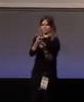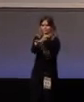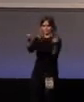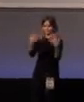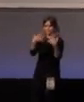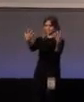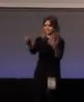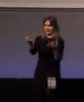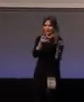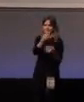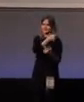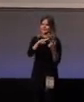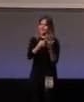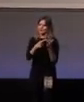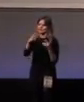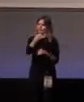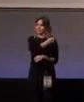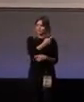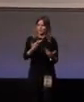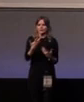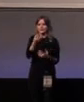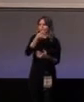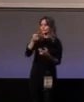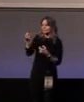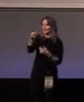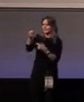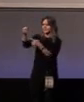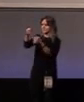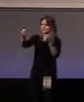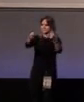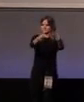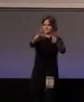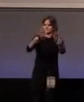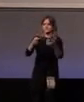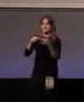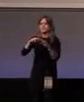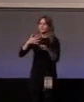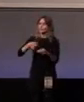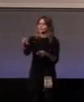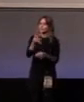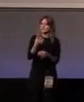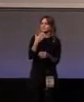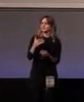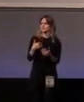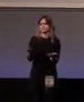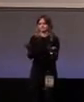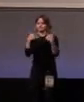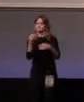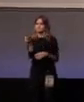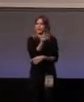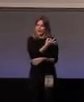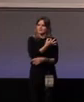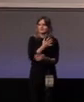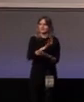questions to erik wie half vier mike's zo iemand de ascii kwastje en blies als question